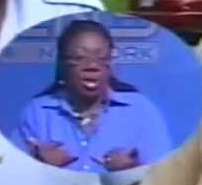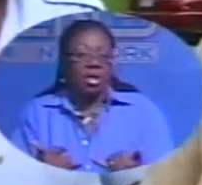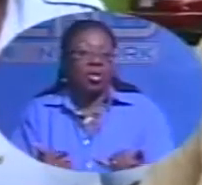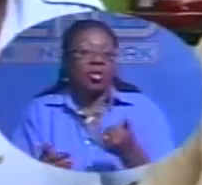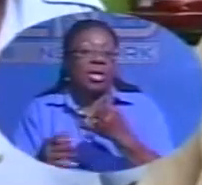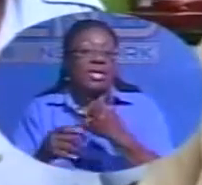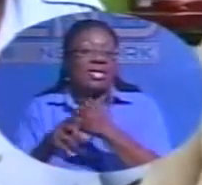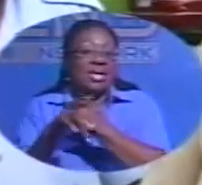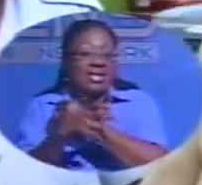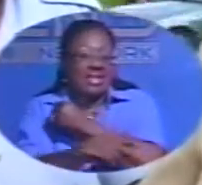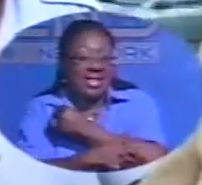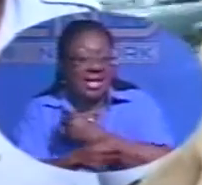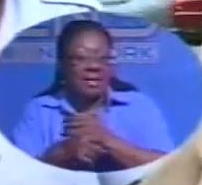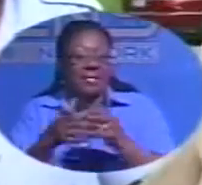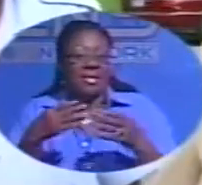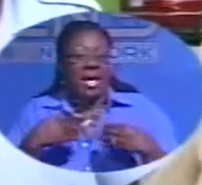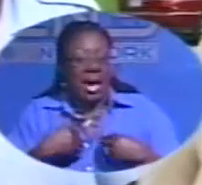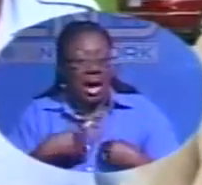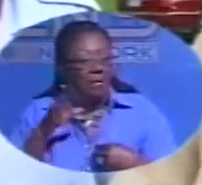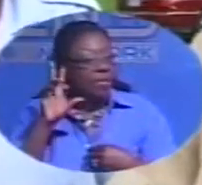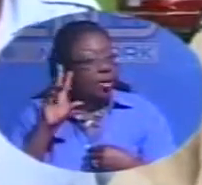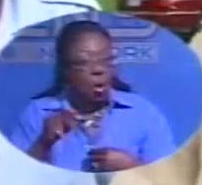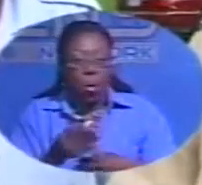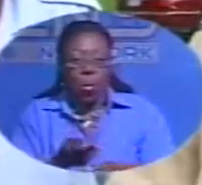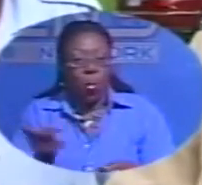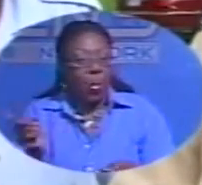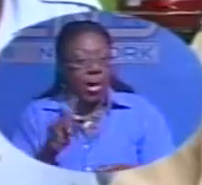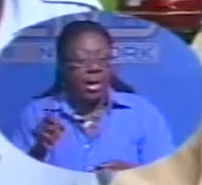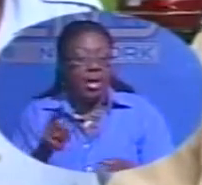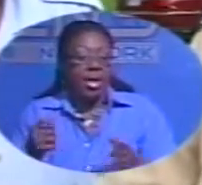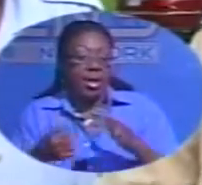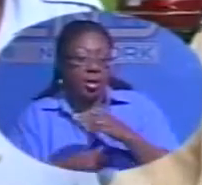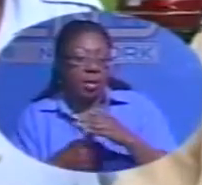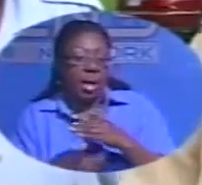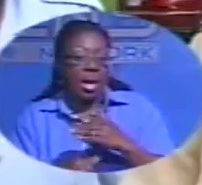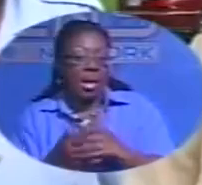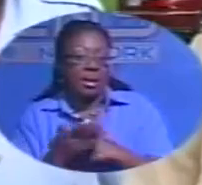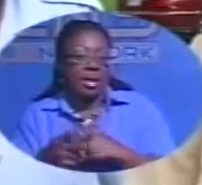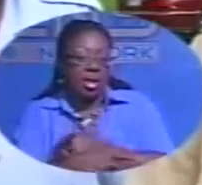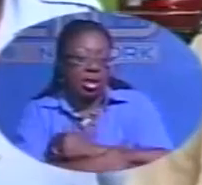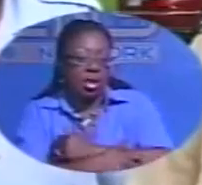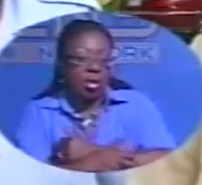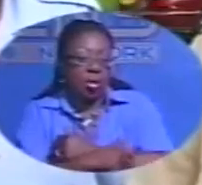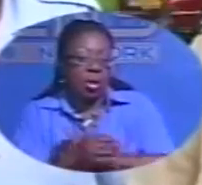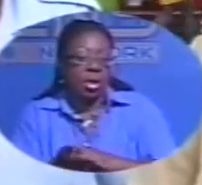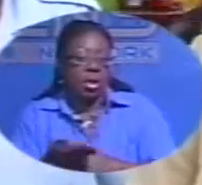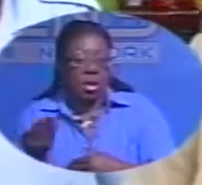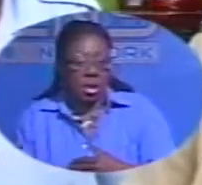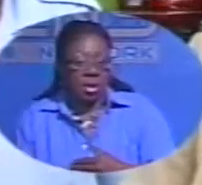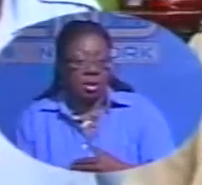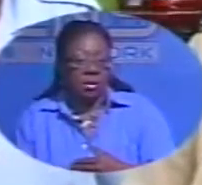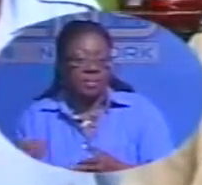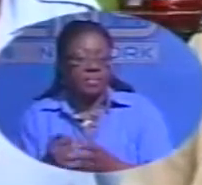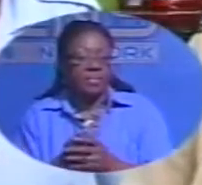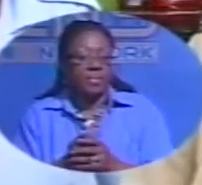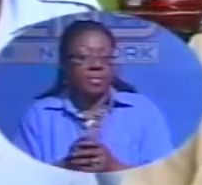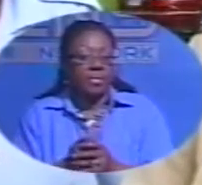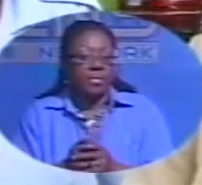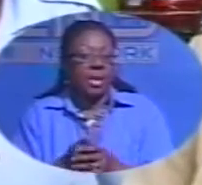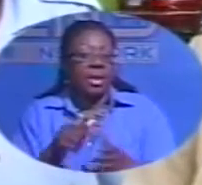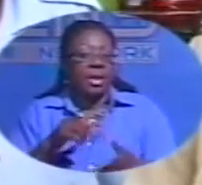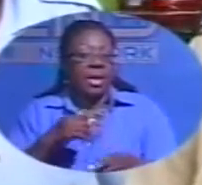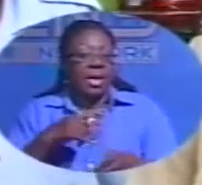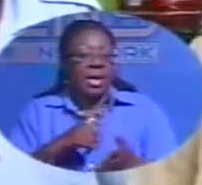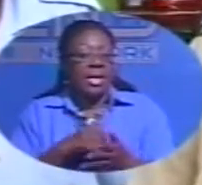within the community. And 1 or 2 of the others were almost conducive of that same type of atmosphere. So it's